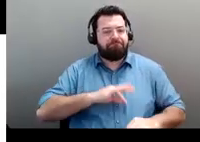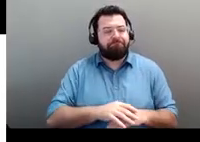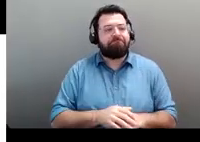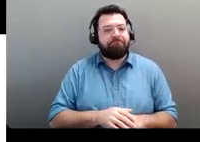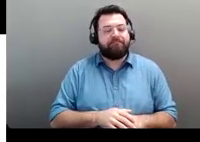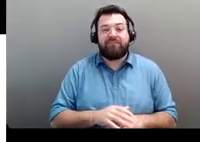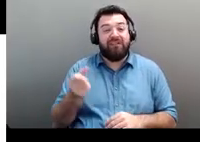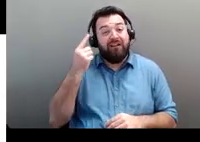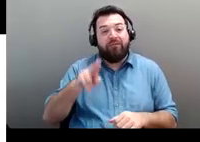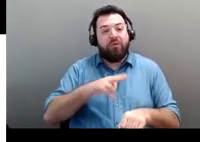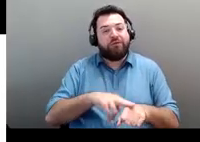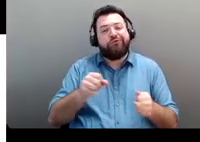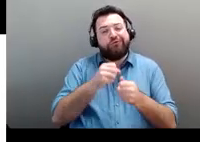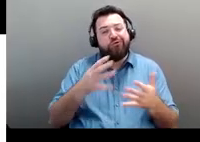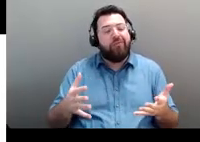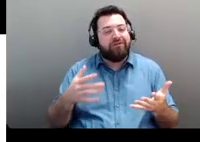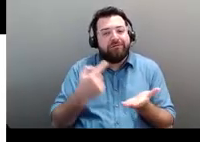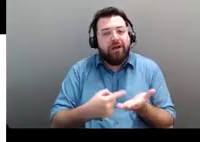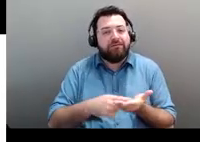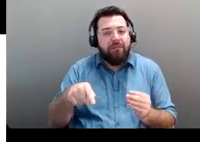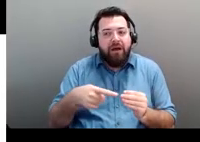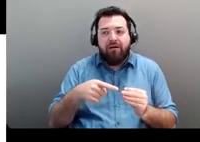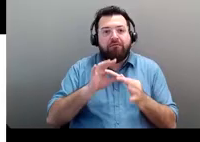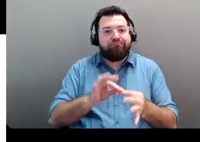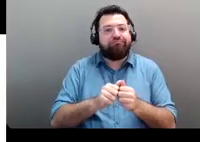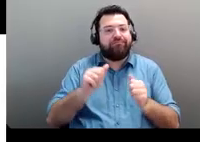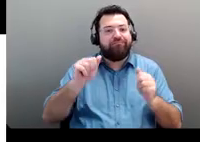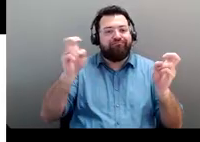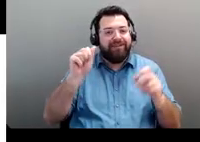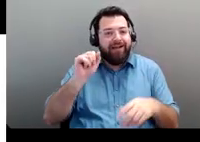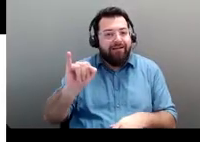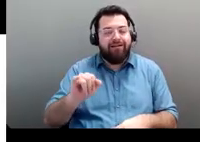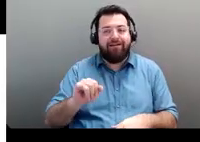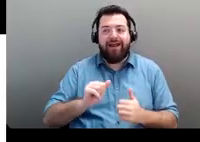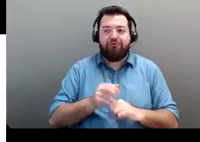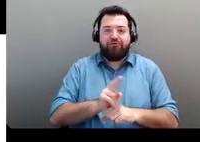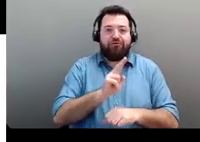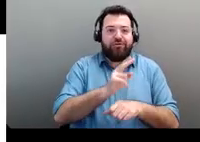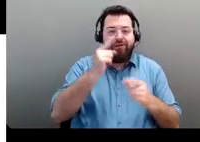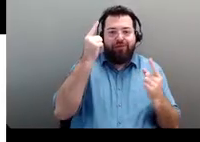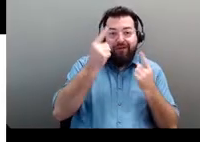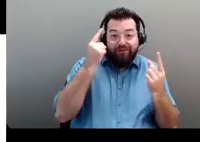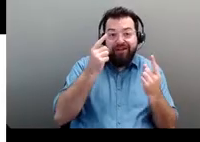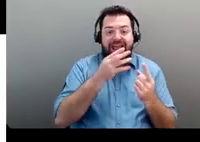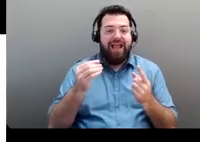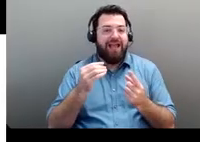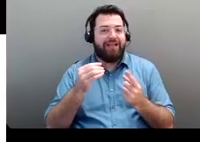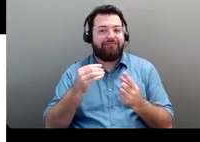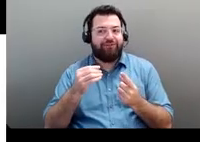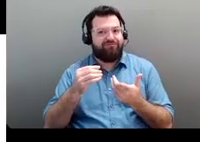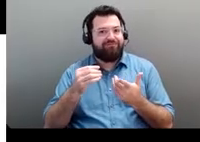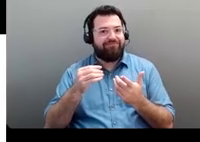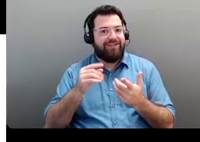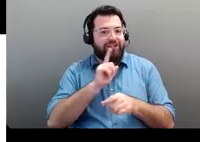about with AI and using it thoughtfully and critically. And so I know there's going to be some things that I'm going to forget. And